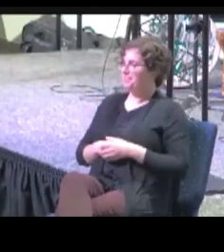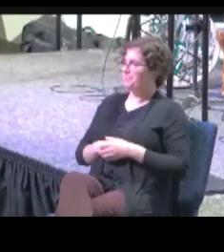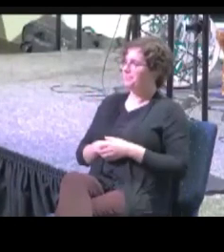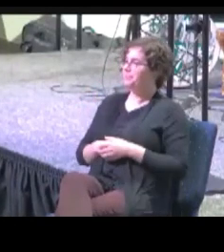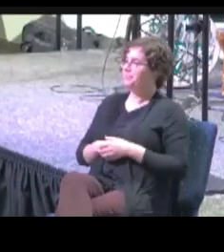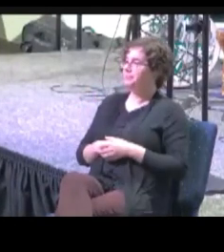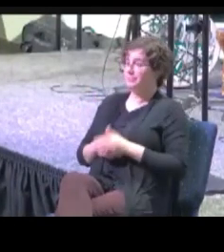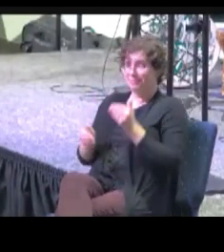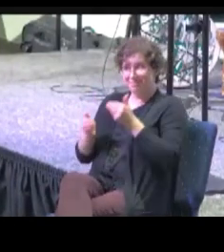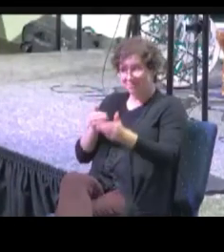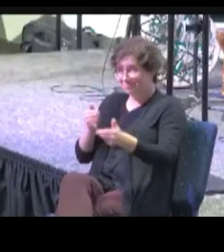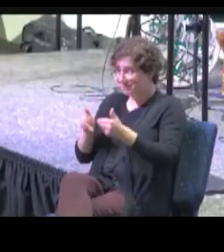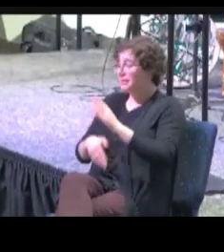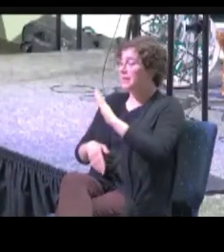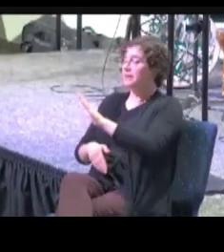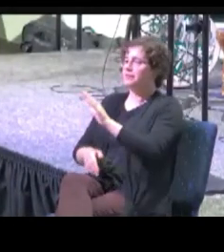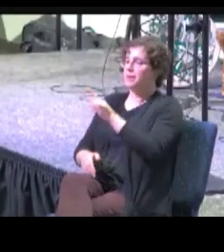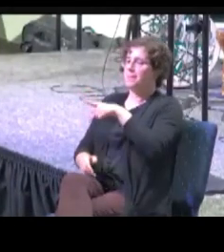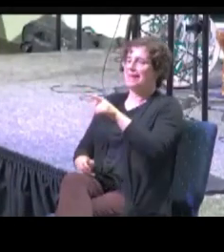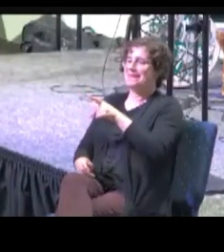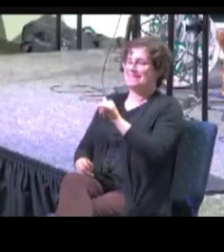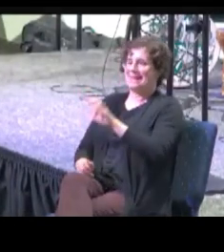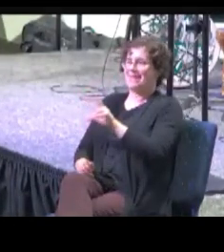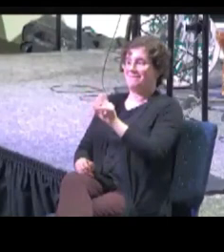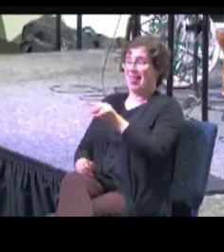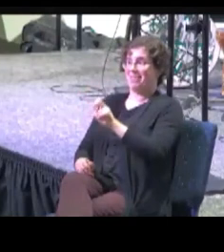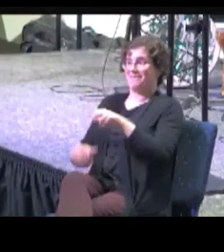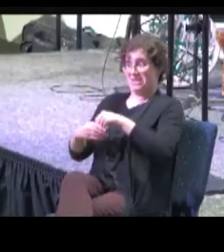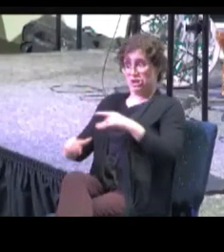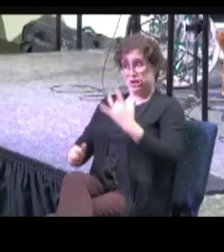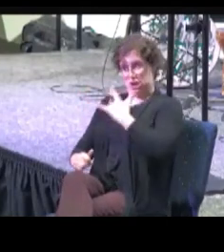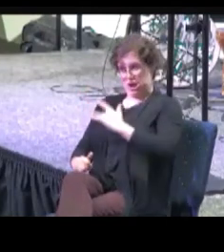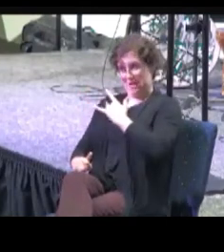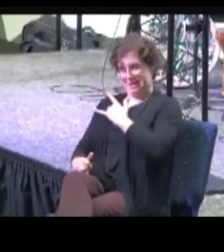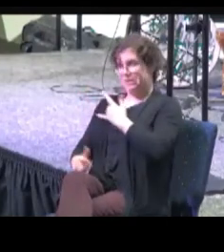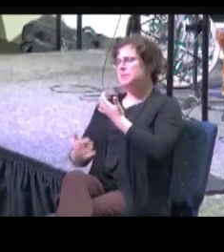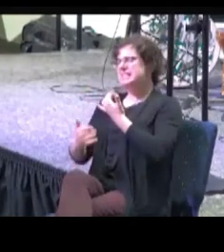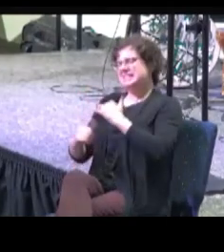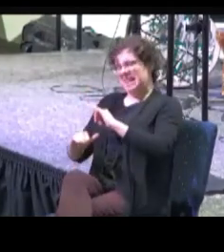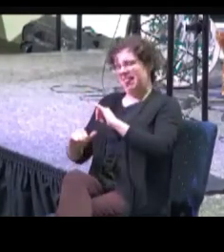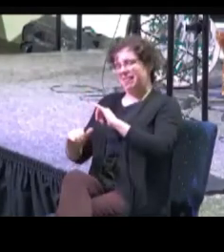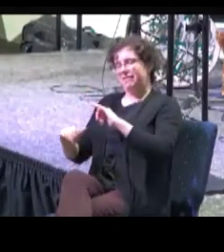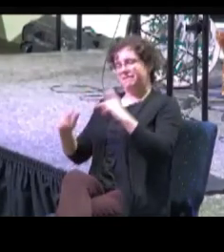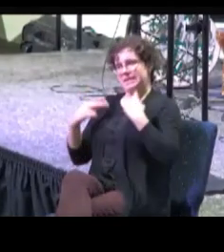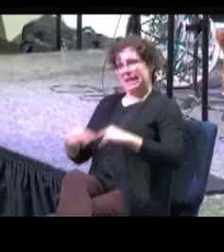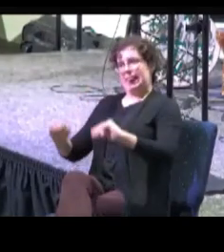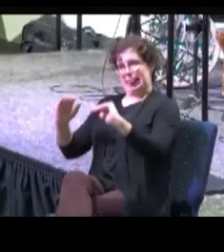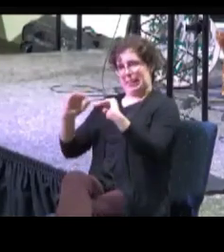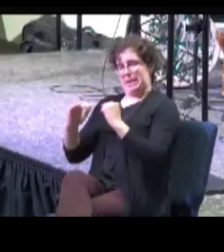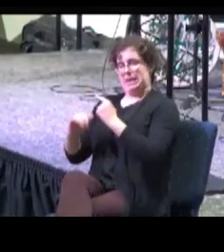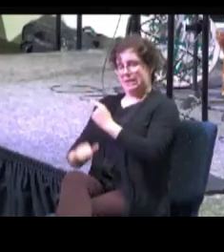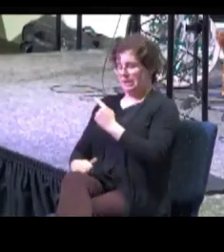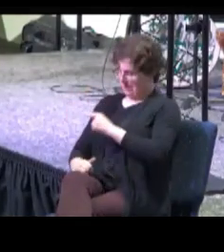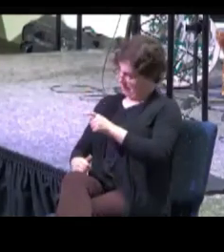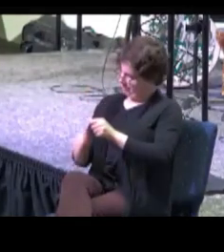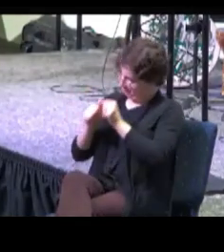In spite of his plastic aortic valve, he was still physically limited. He kept a strict